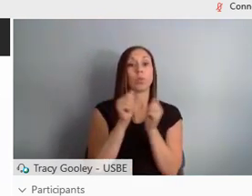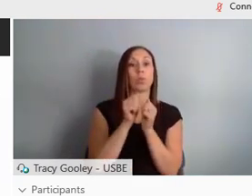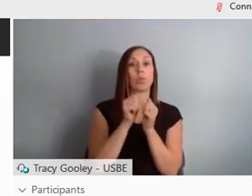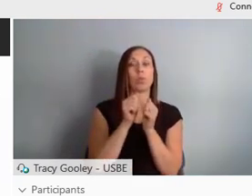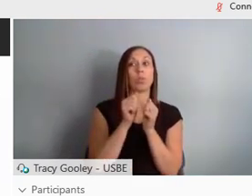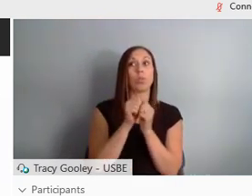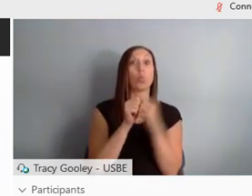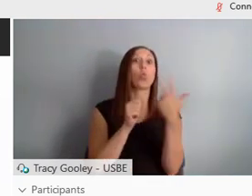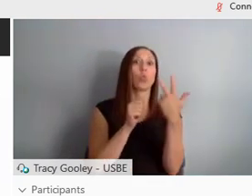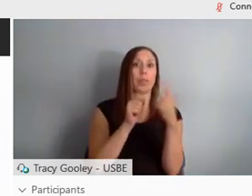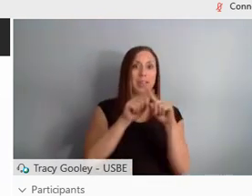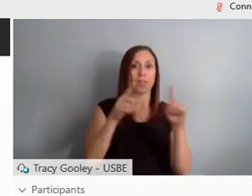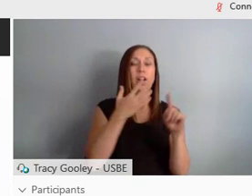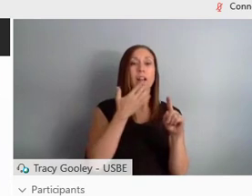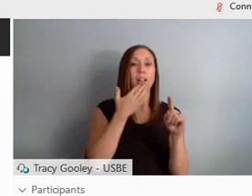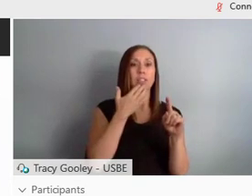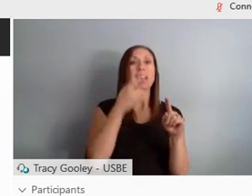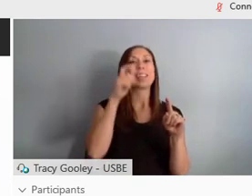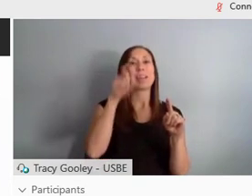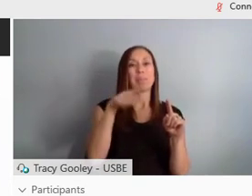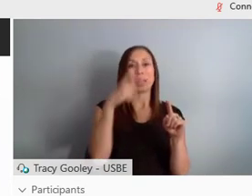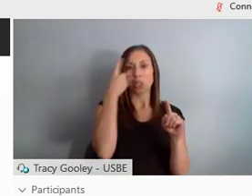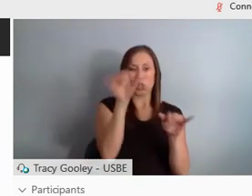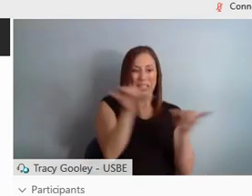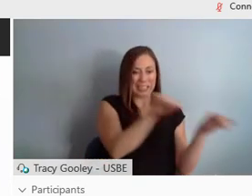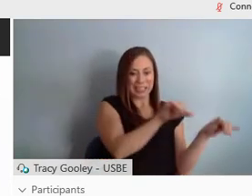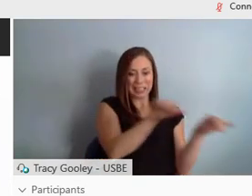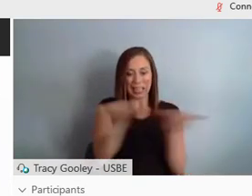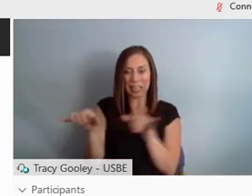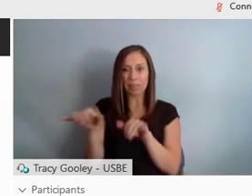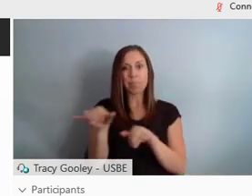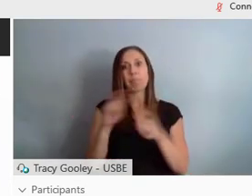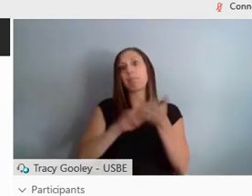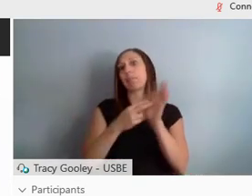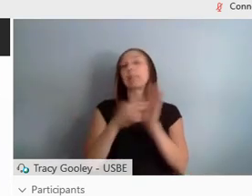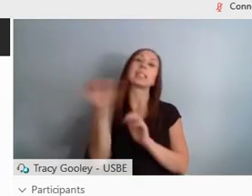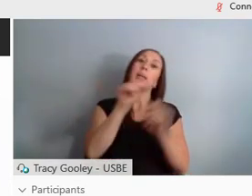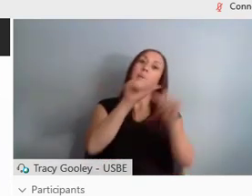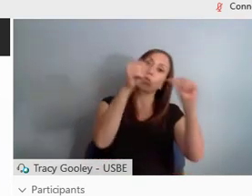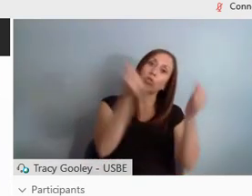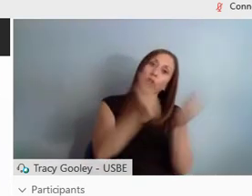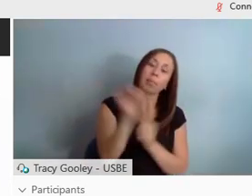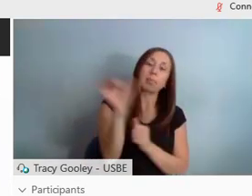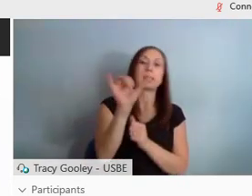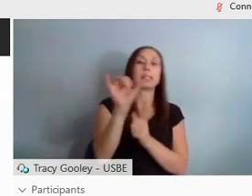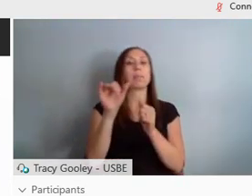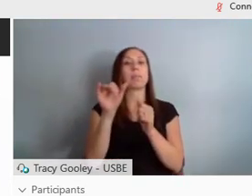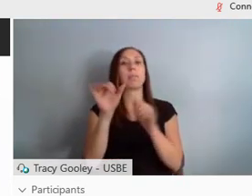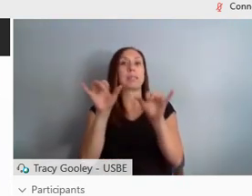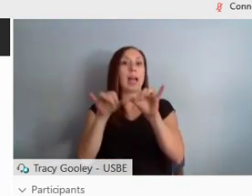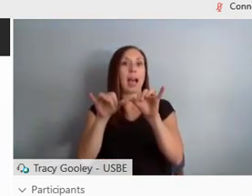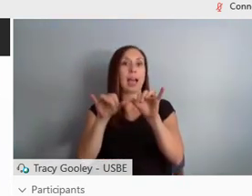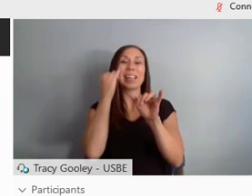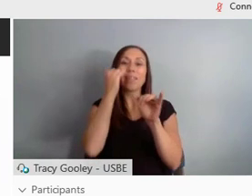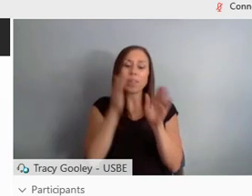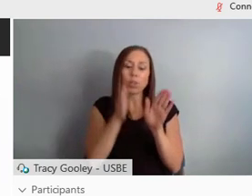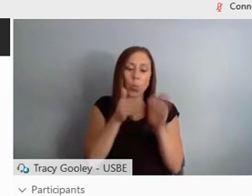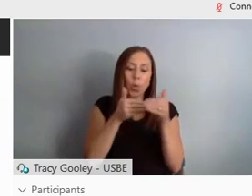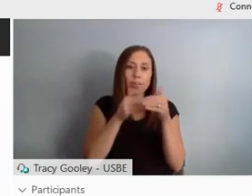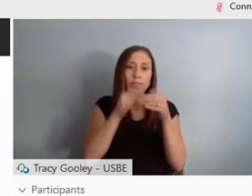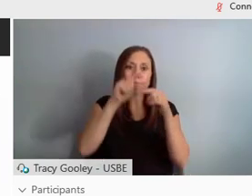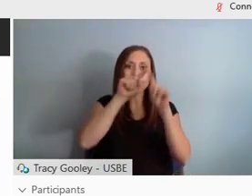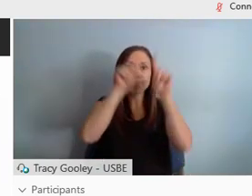those 3 different colors, they all need to be the same shape and size. So if you have squares, they all need to be the